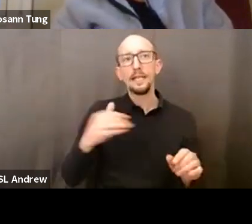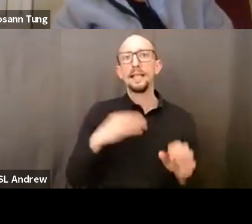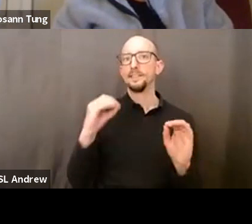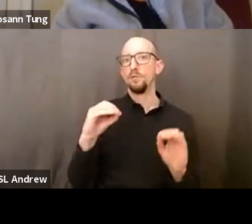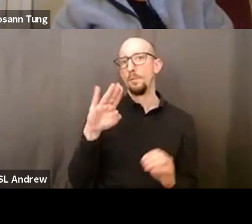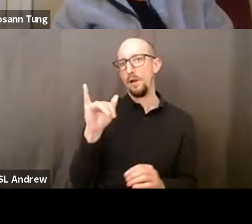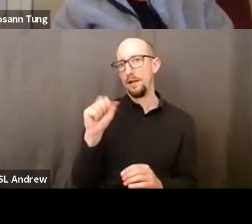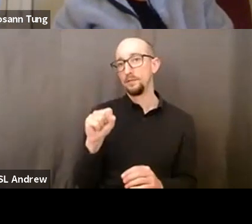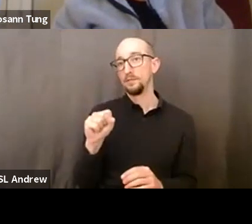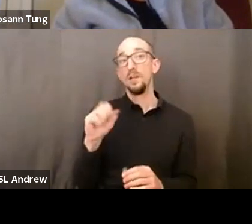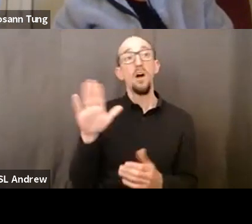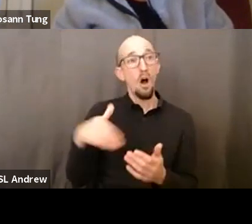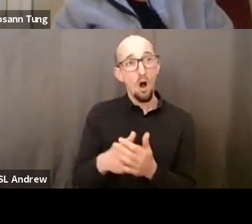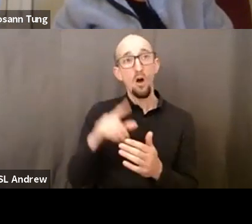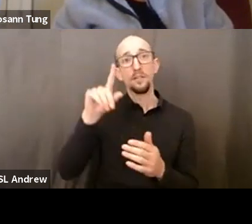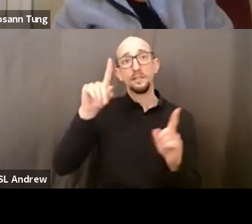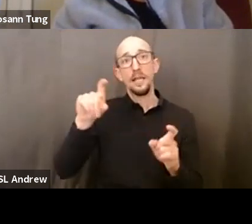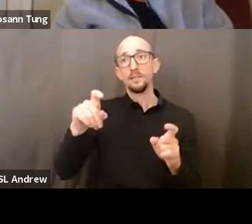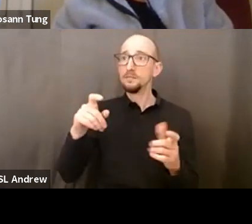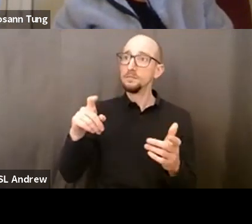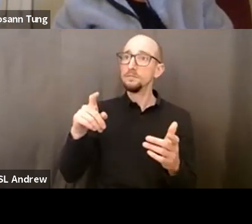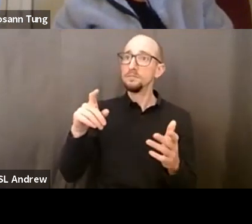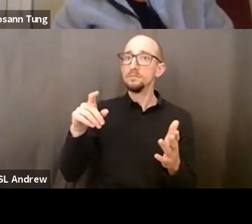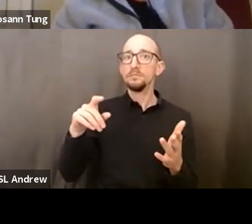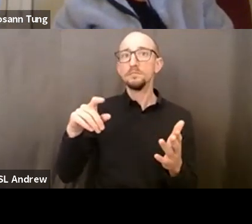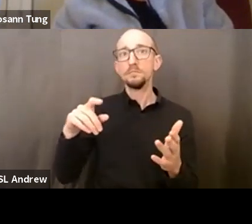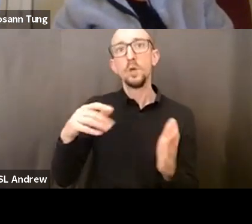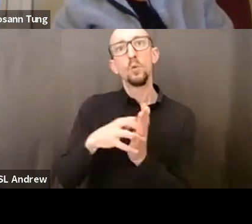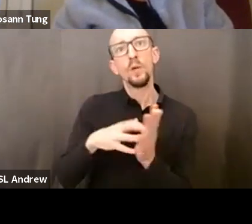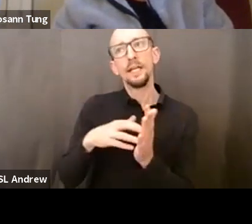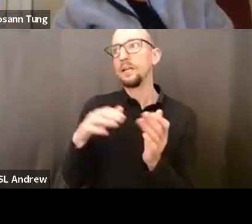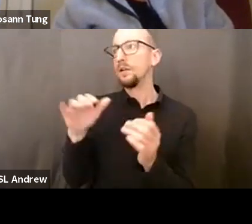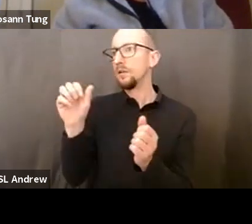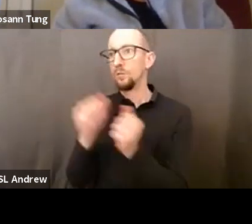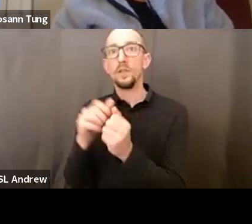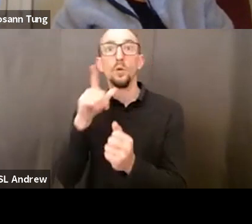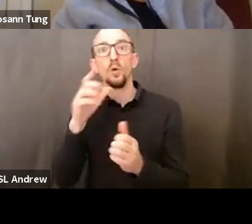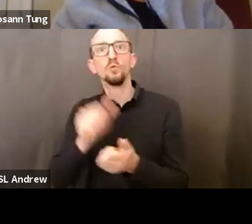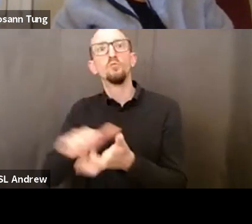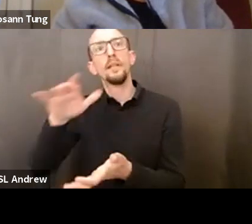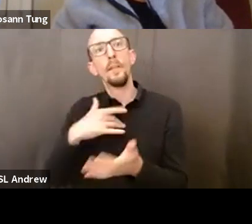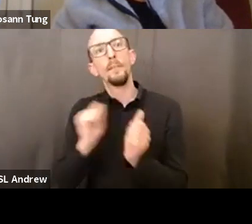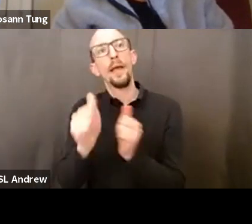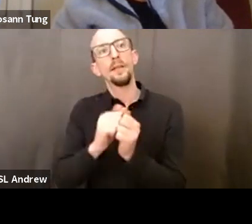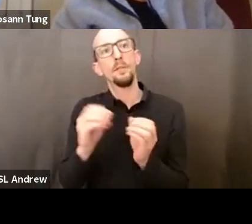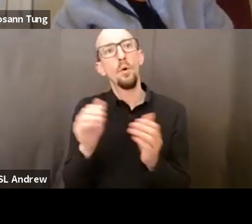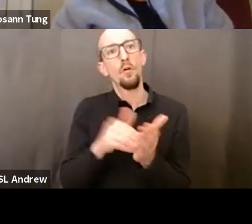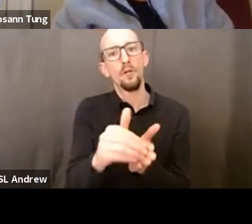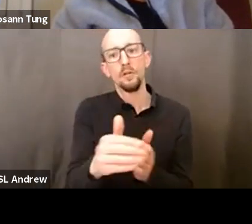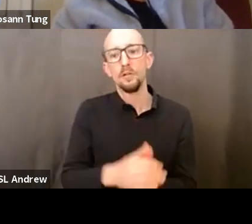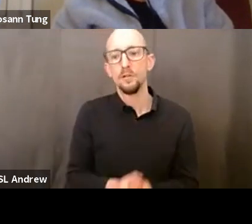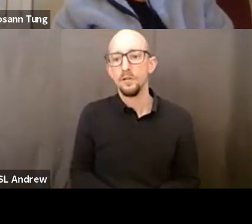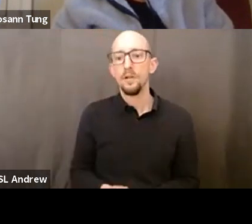is immune to the advantages of wealth. While returning to a test may indeed be the politically expedient decision, we